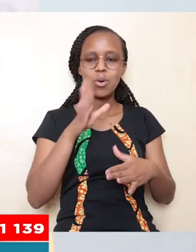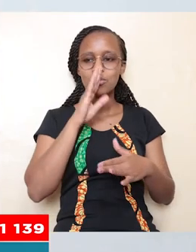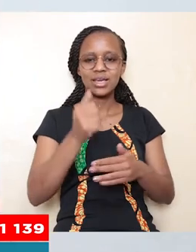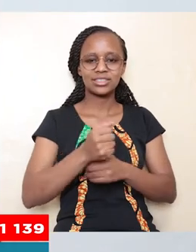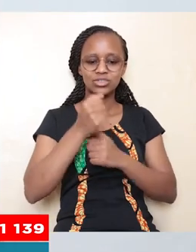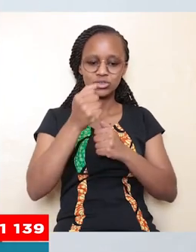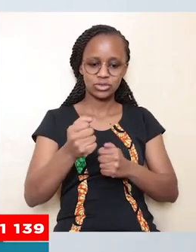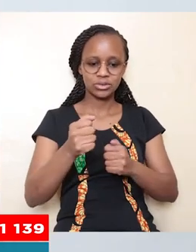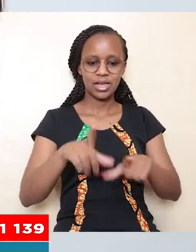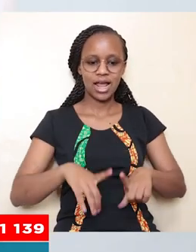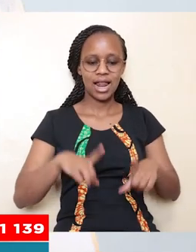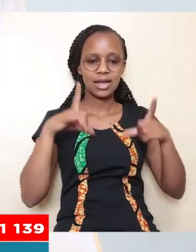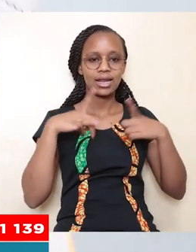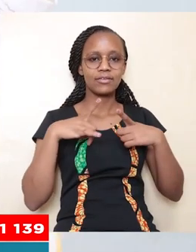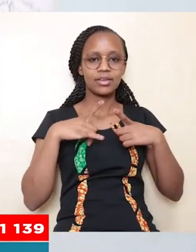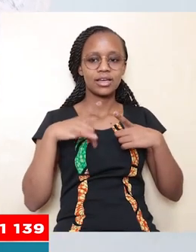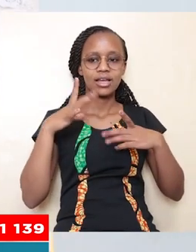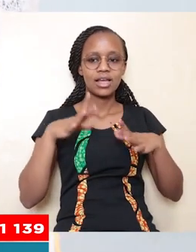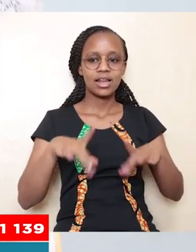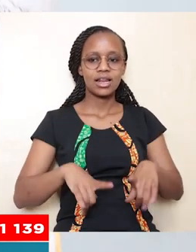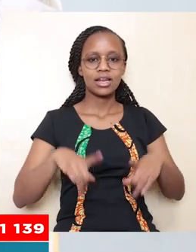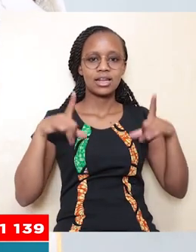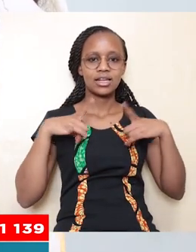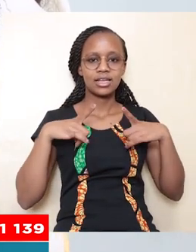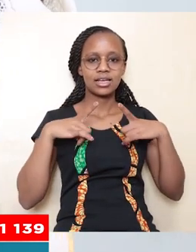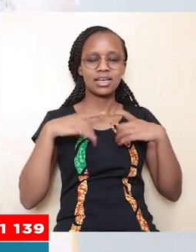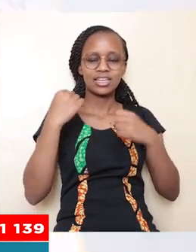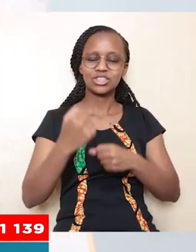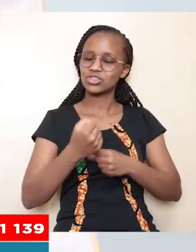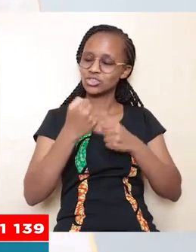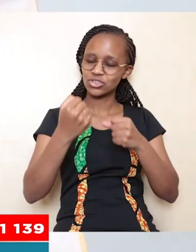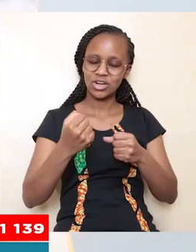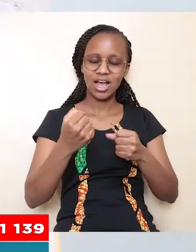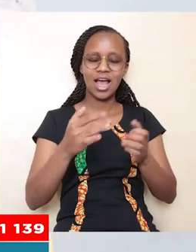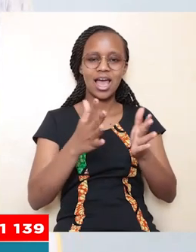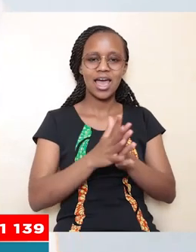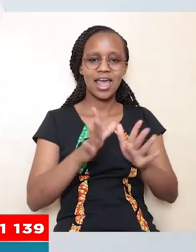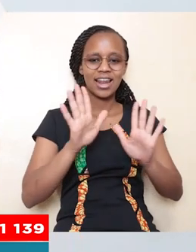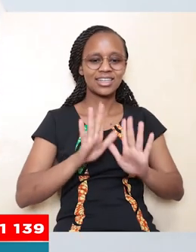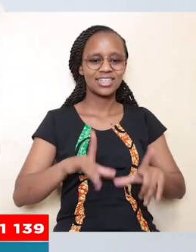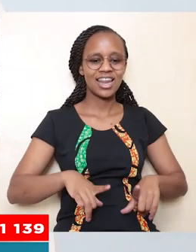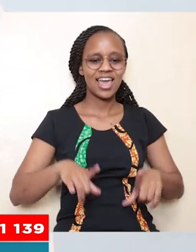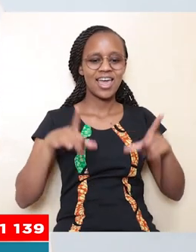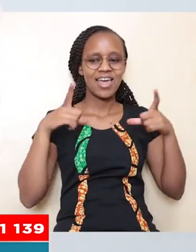na kuishi. That is leaving, clinging, and leaving.